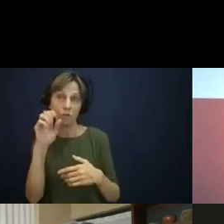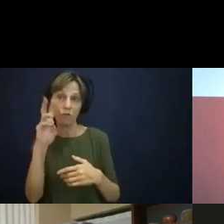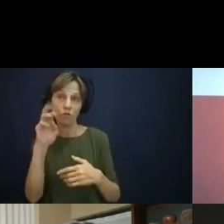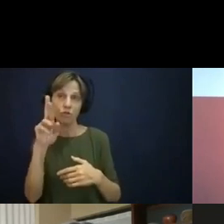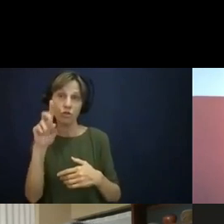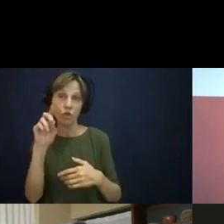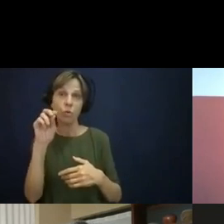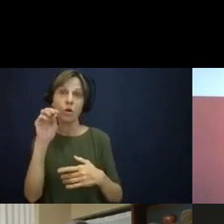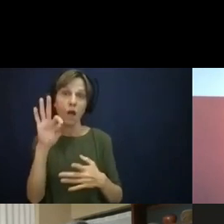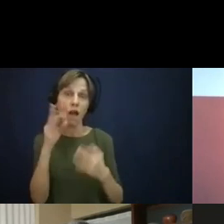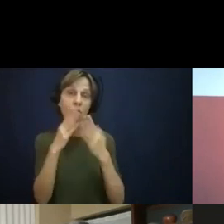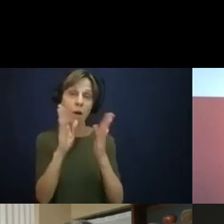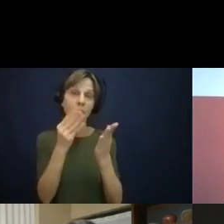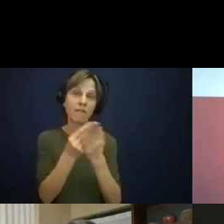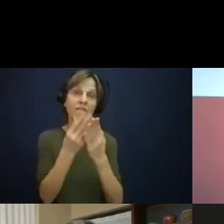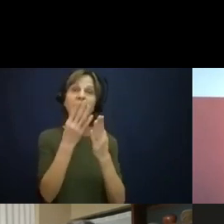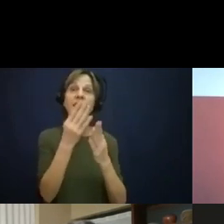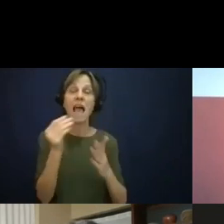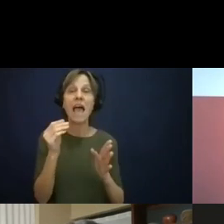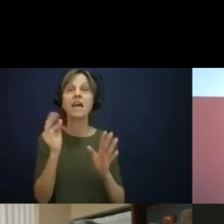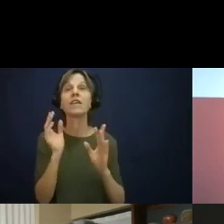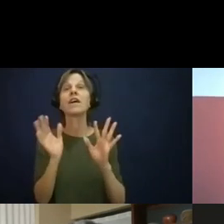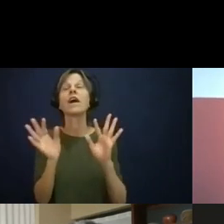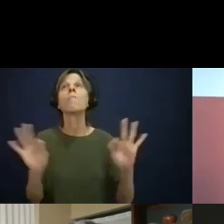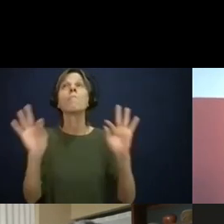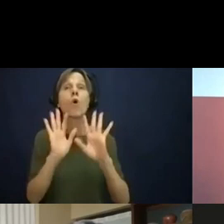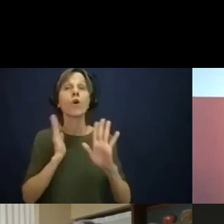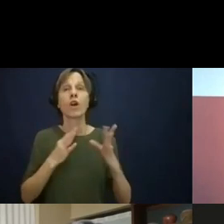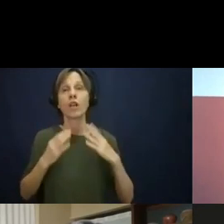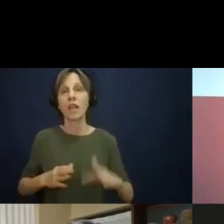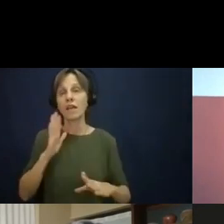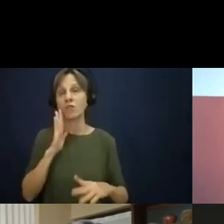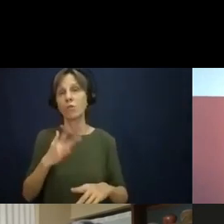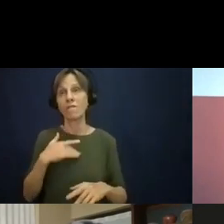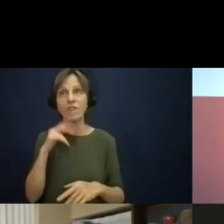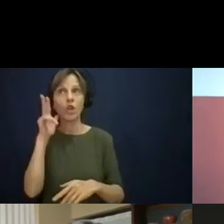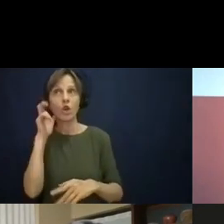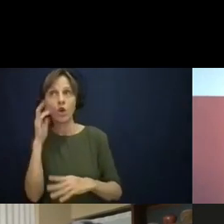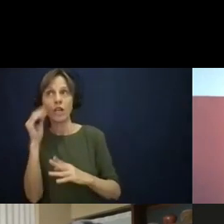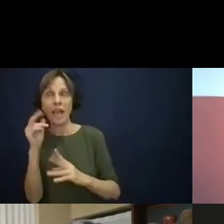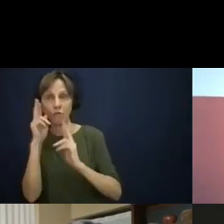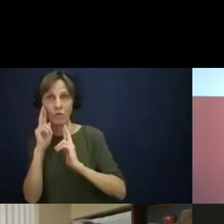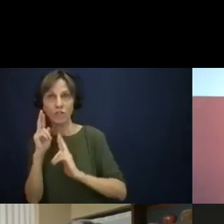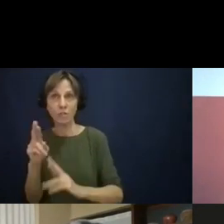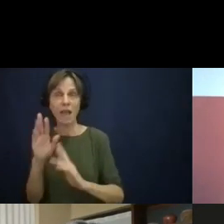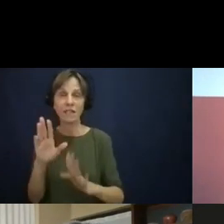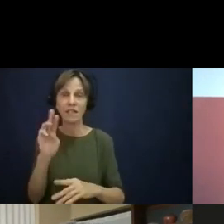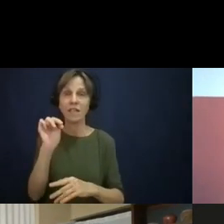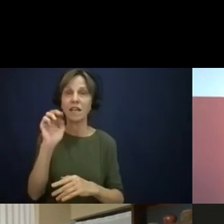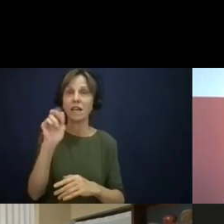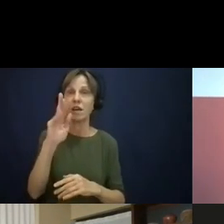least as important, our clients will feel heard and respected. Thank you. And Marcella, can you bring